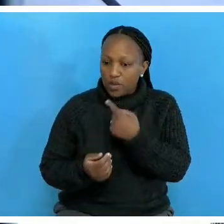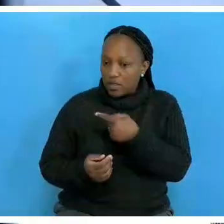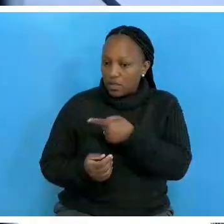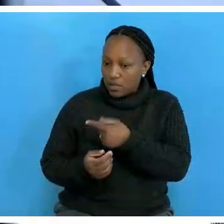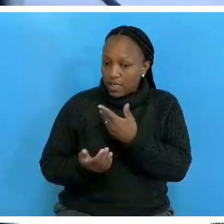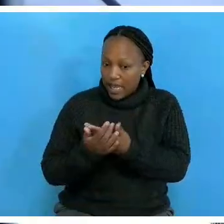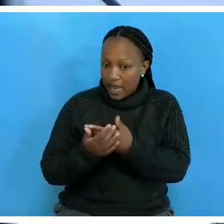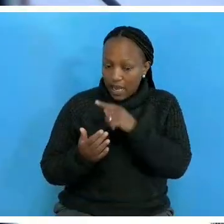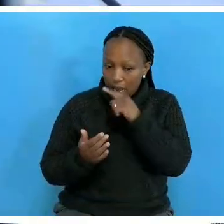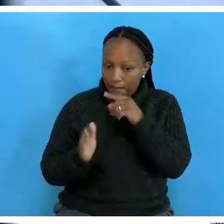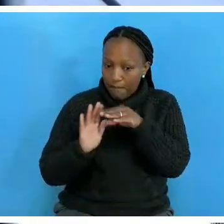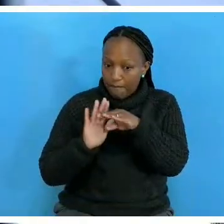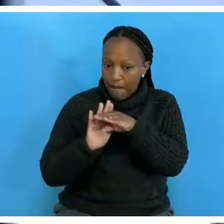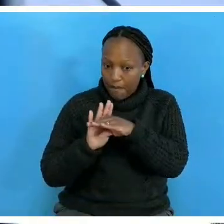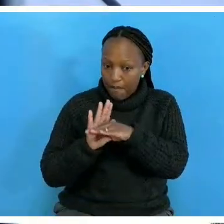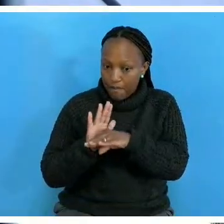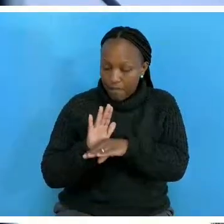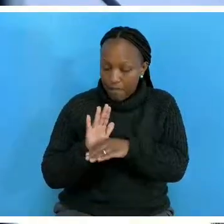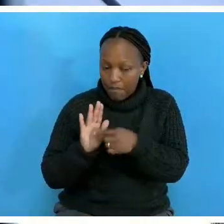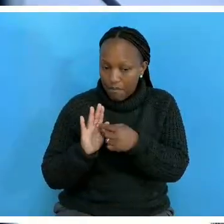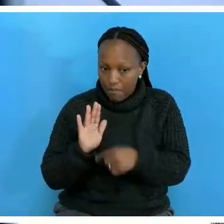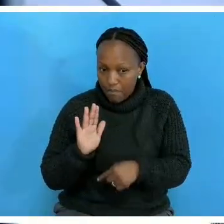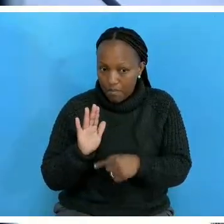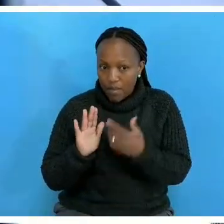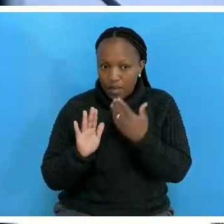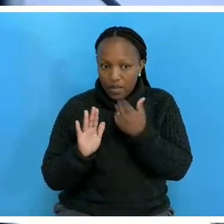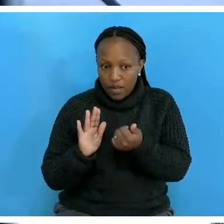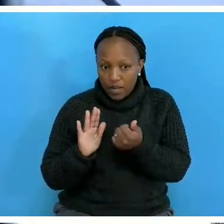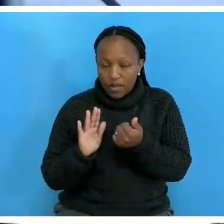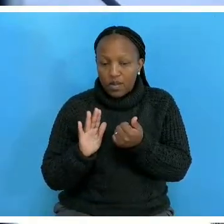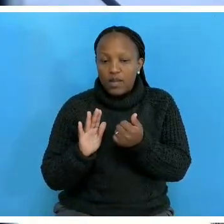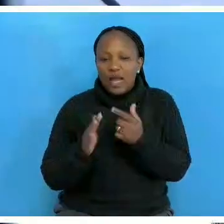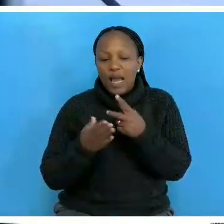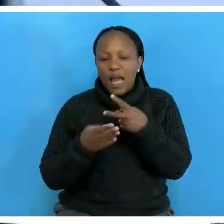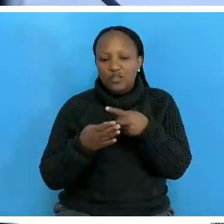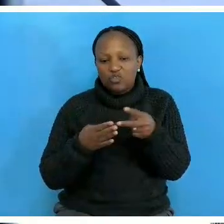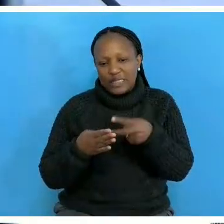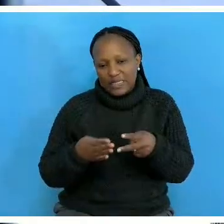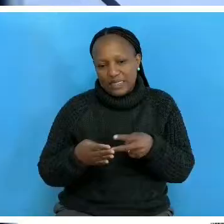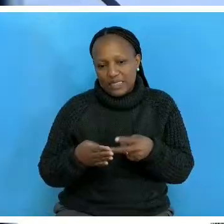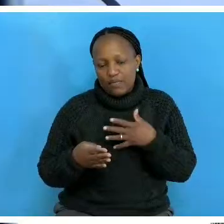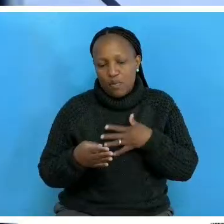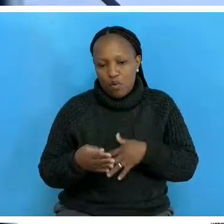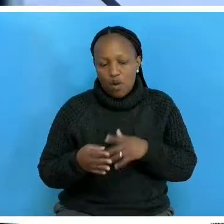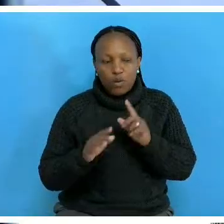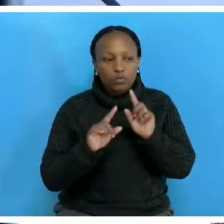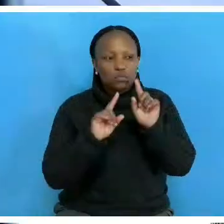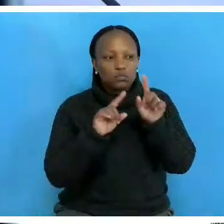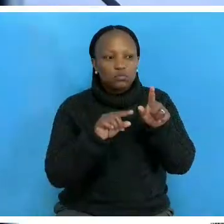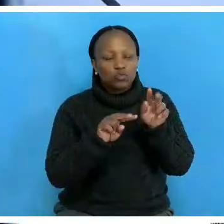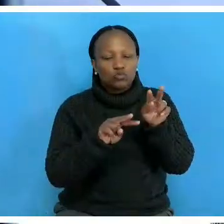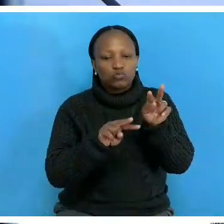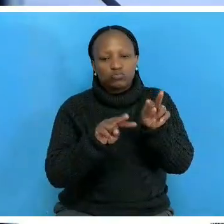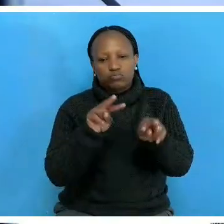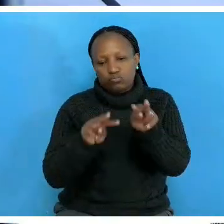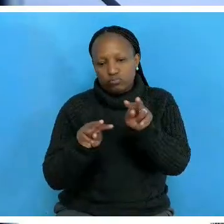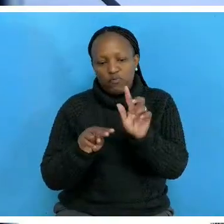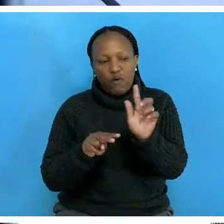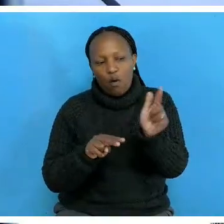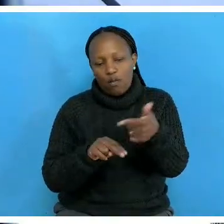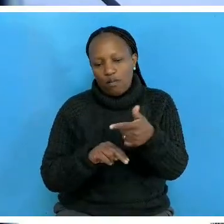have a list of the names? And can we please have the addresses? I'd like to go and do oversight to all of